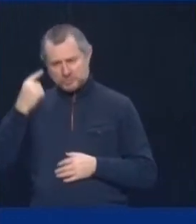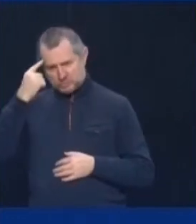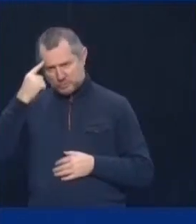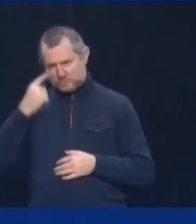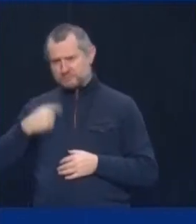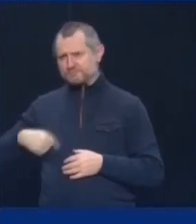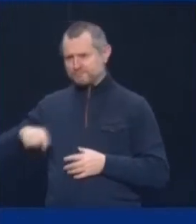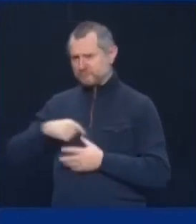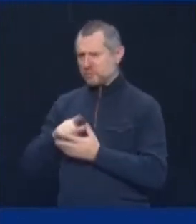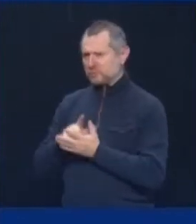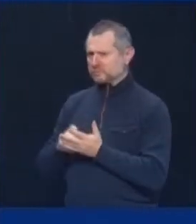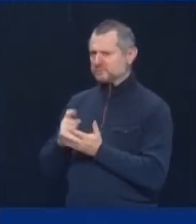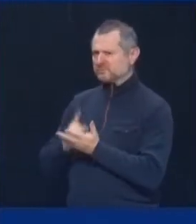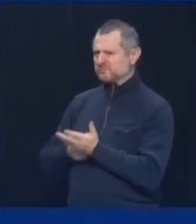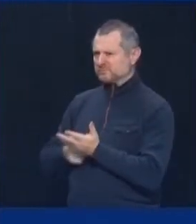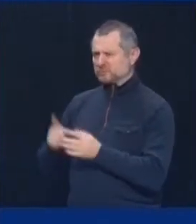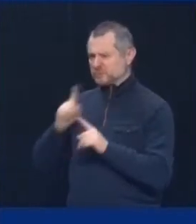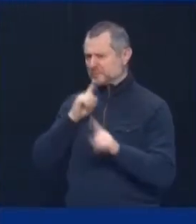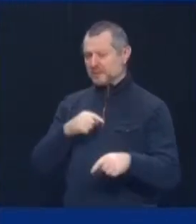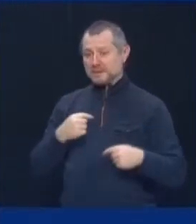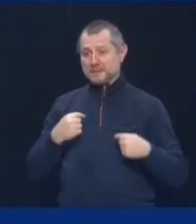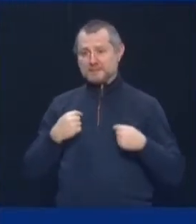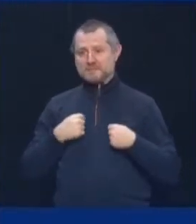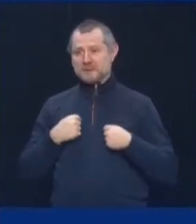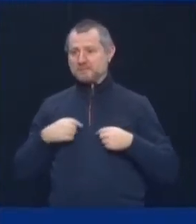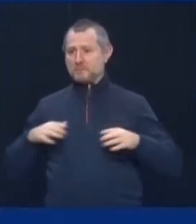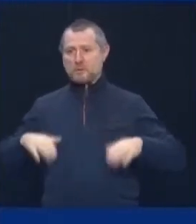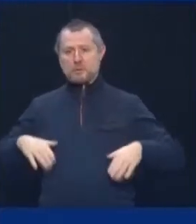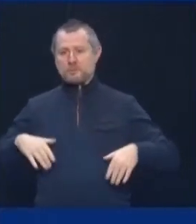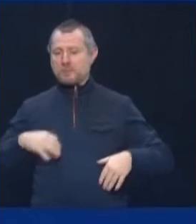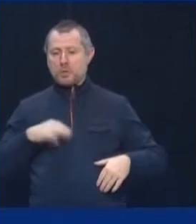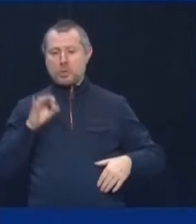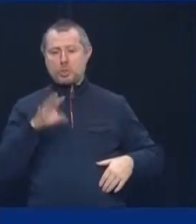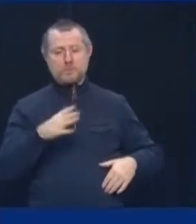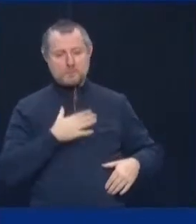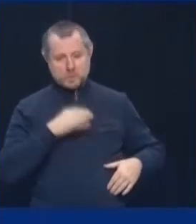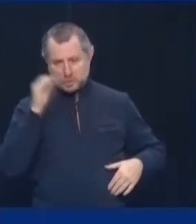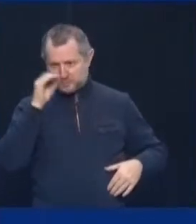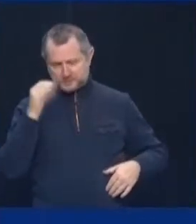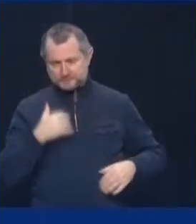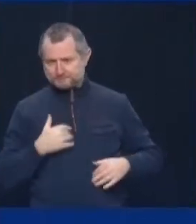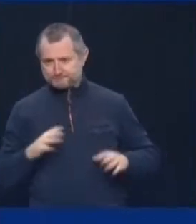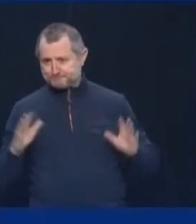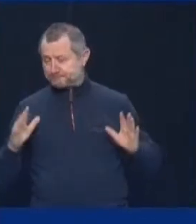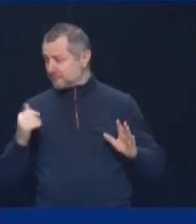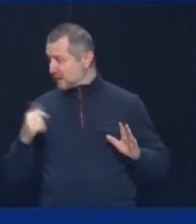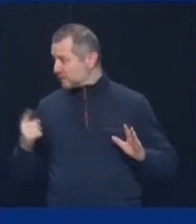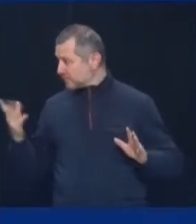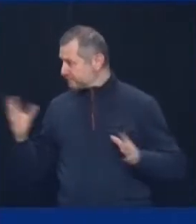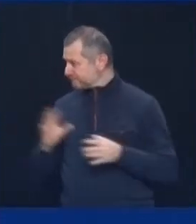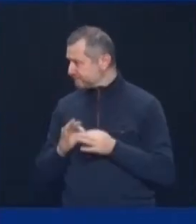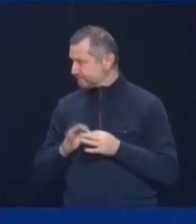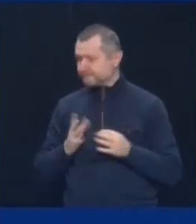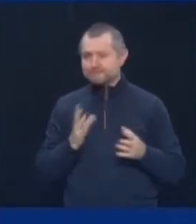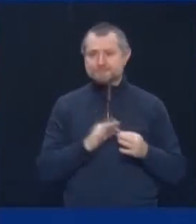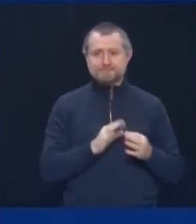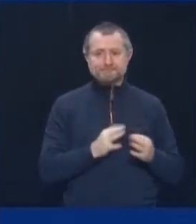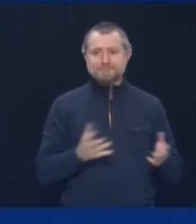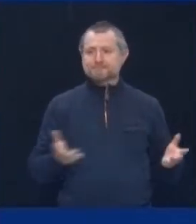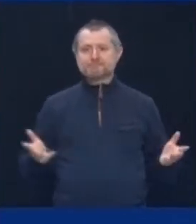on, but I have not offered an opinion. Do we know where that is, anyone? Is that, when